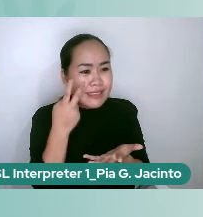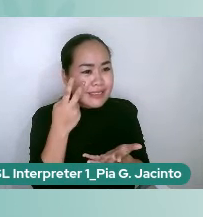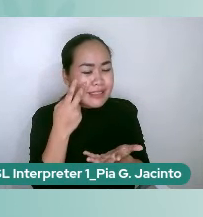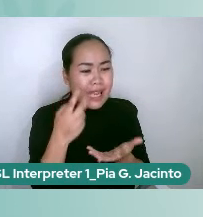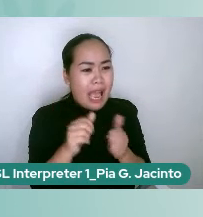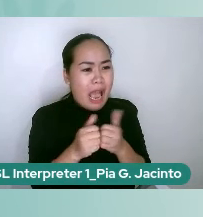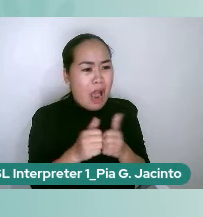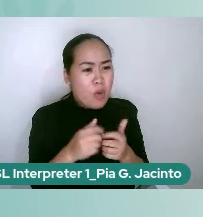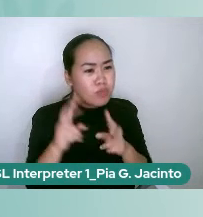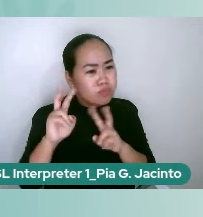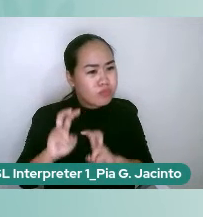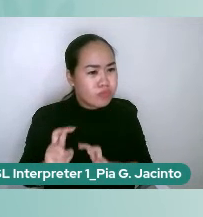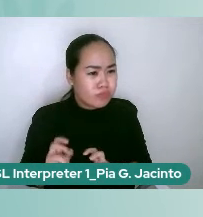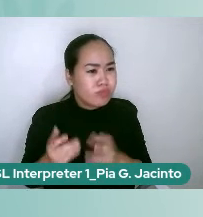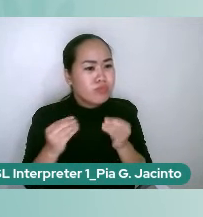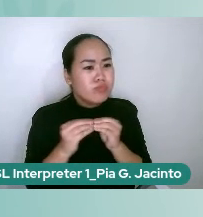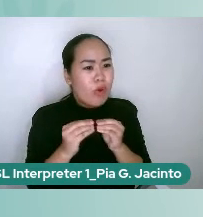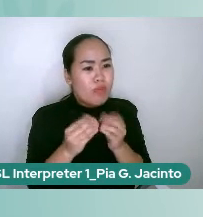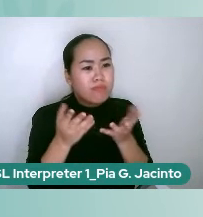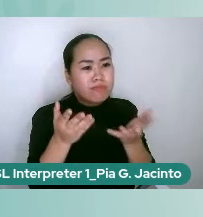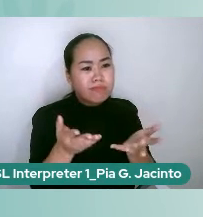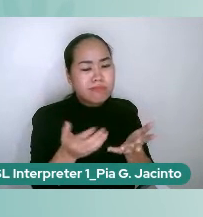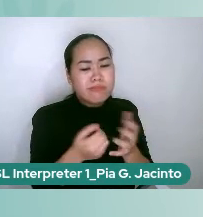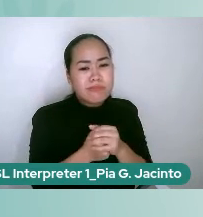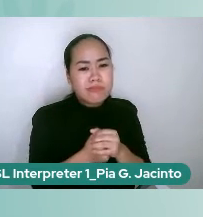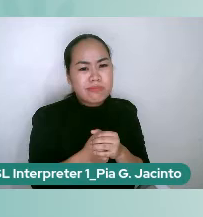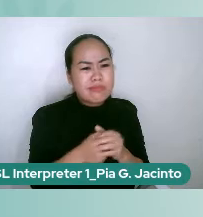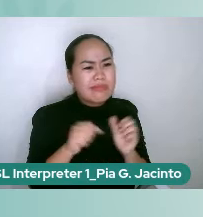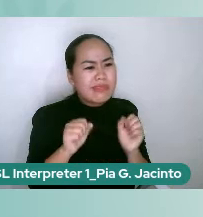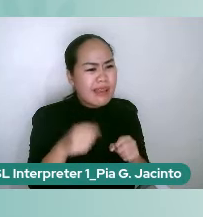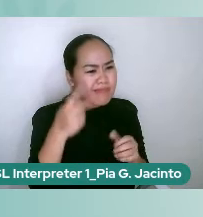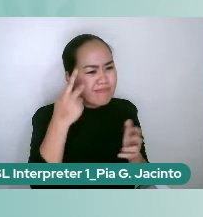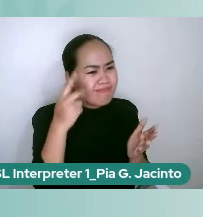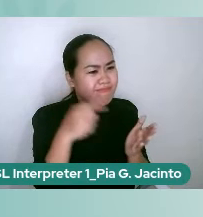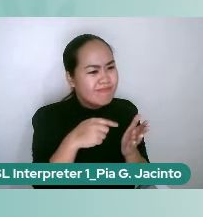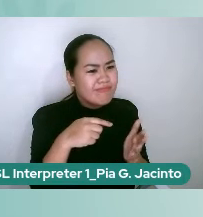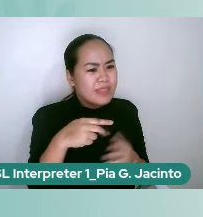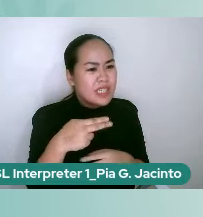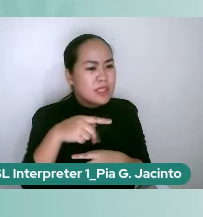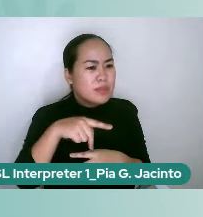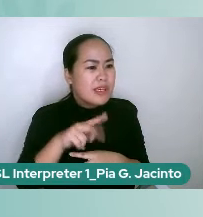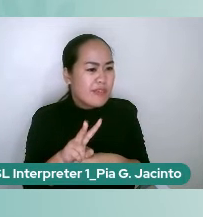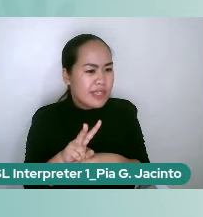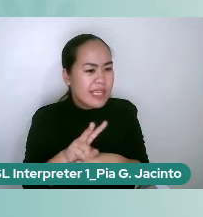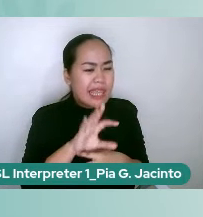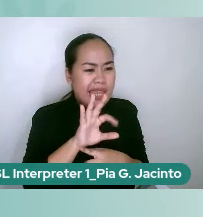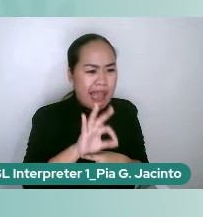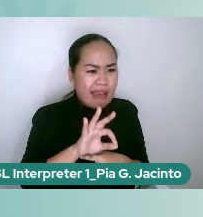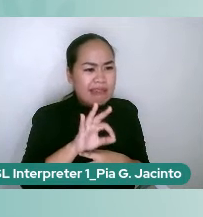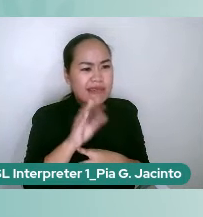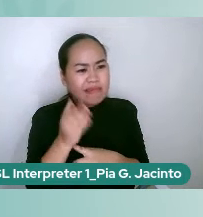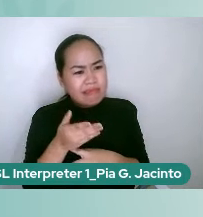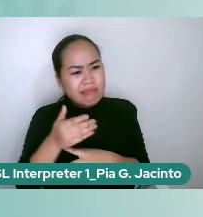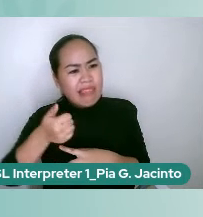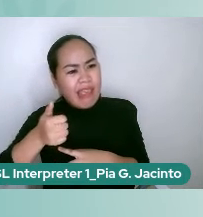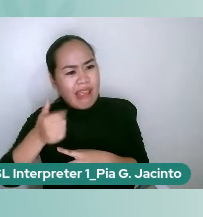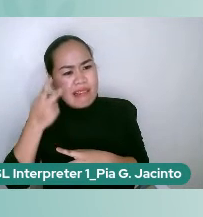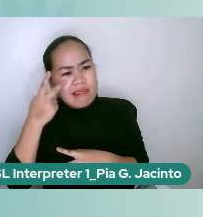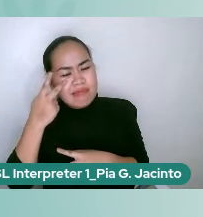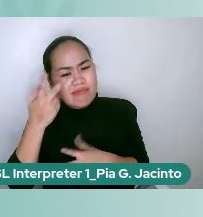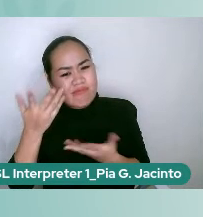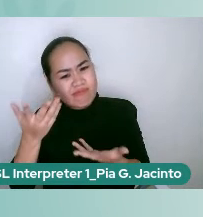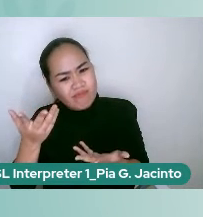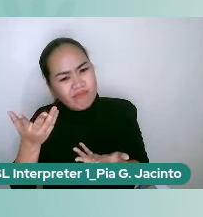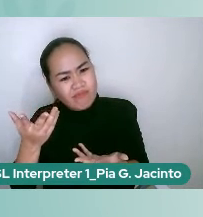study. And of those in whom we detected HPV, 9 out of 10 undertook the